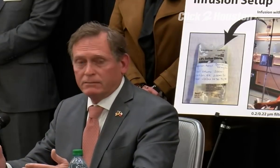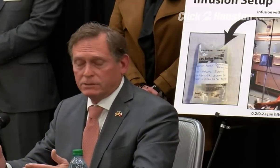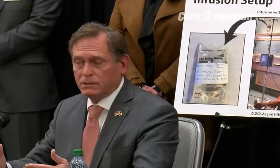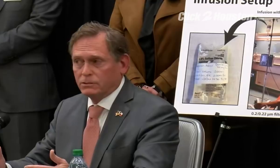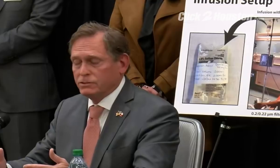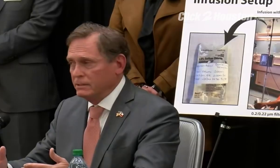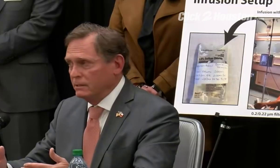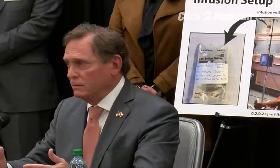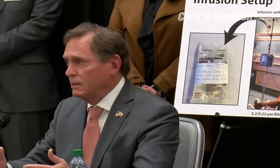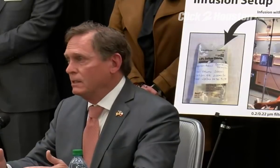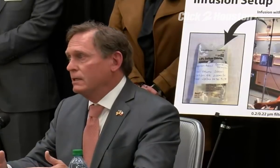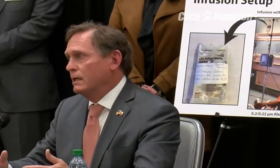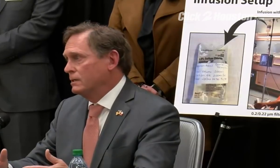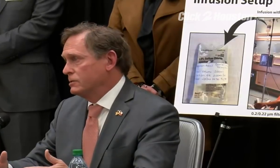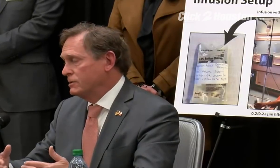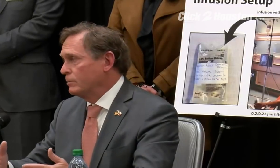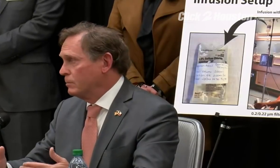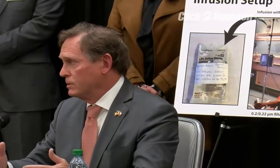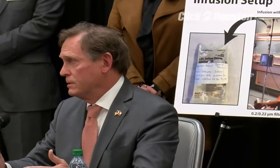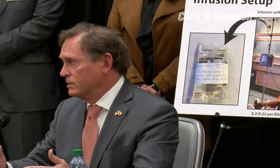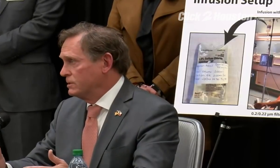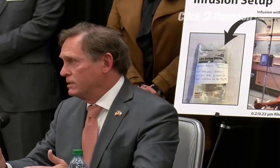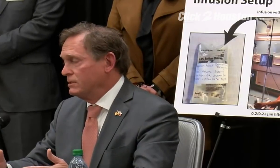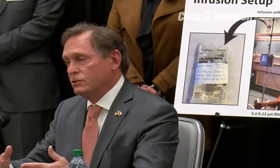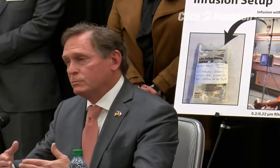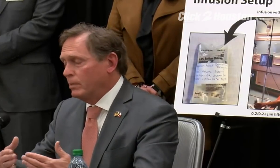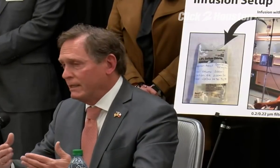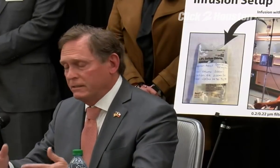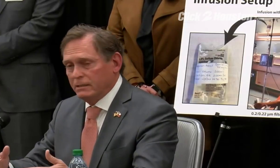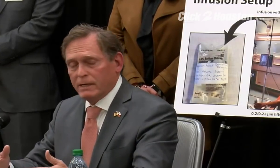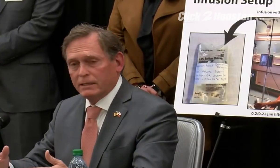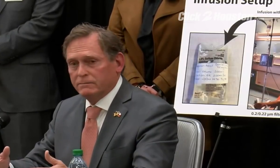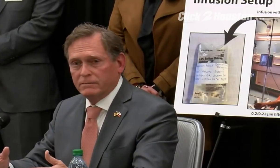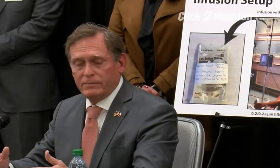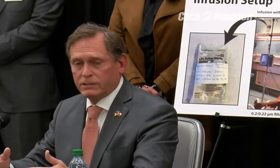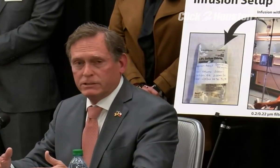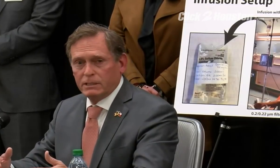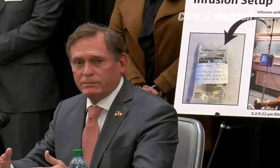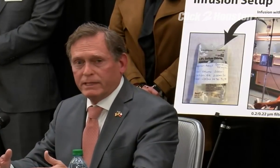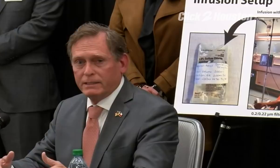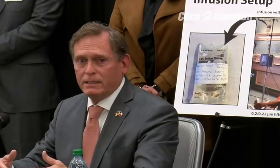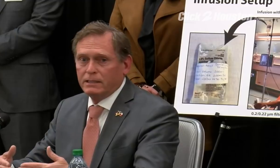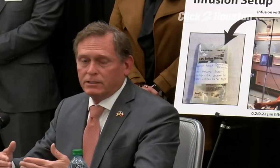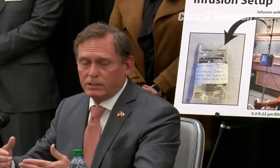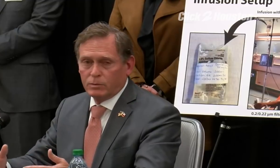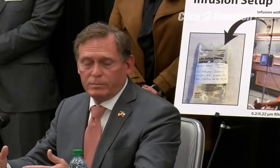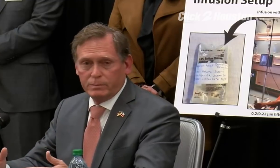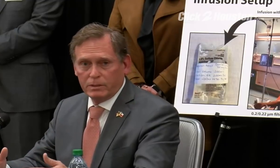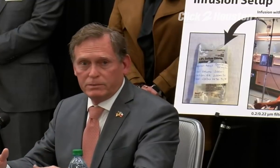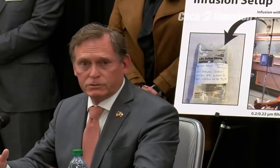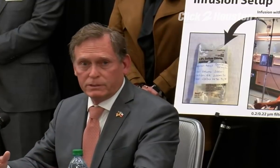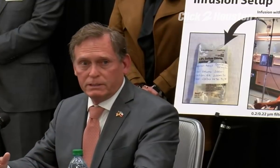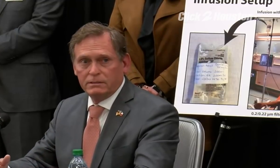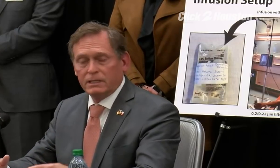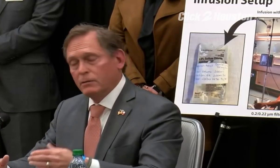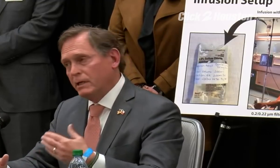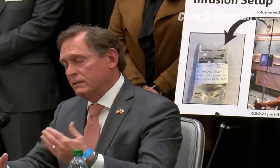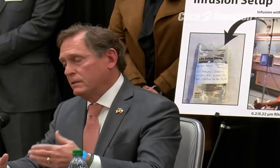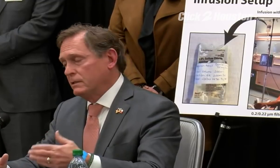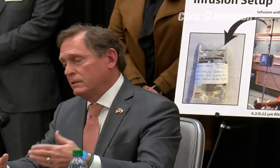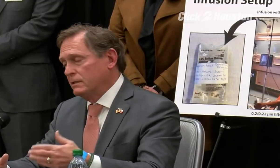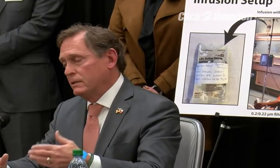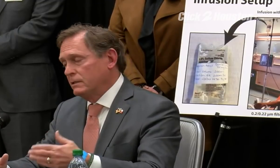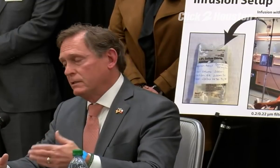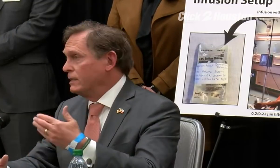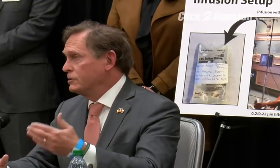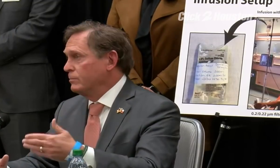majority of us are still susceptible to this disease, despite the amount of infection that we've had, the number of people that have been treated. Think about the